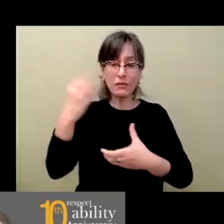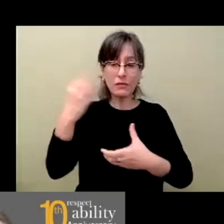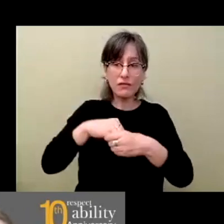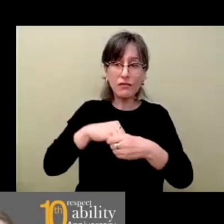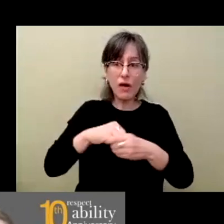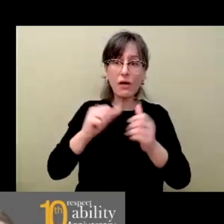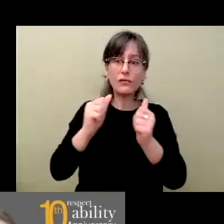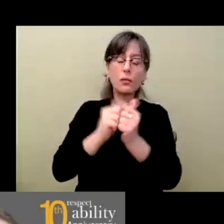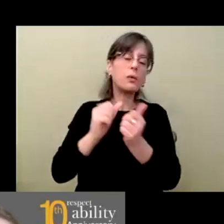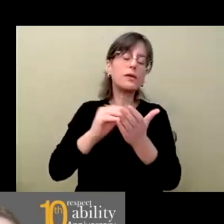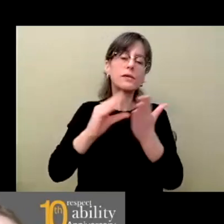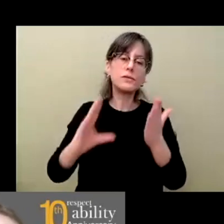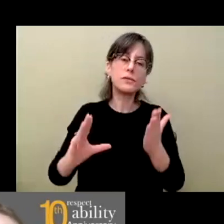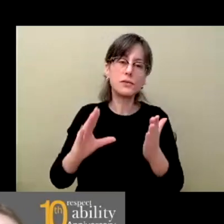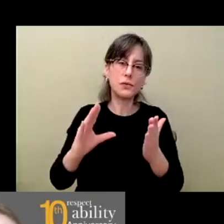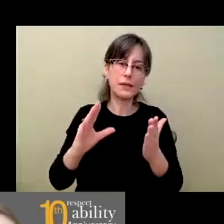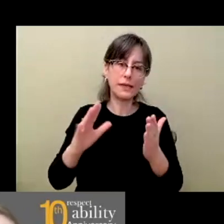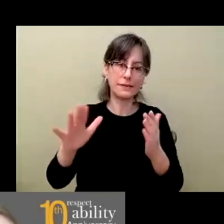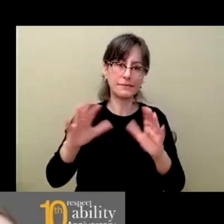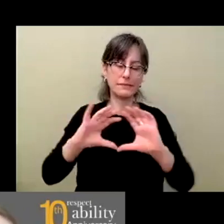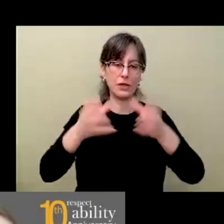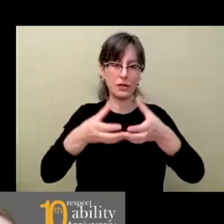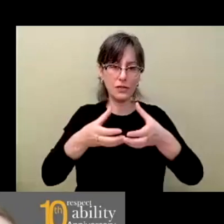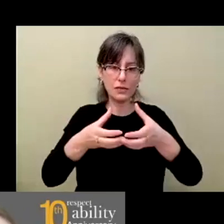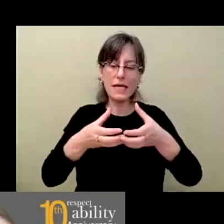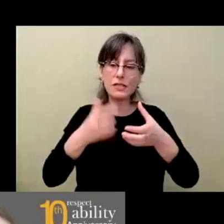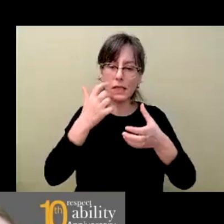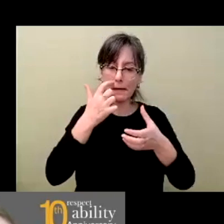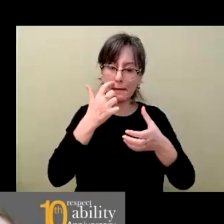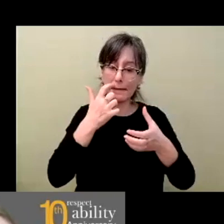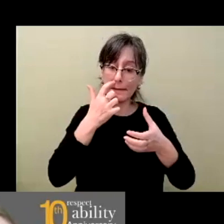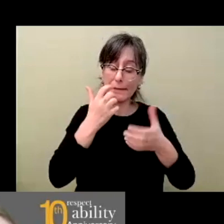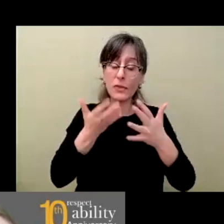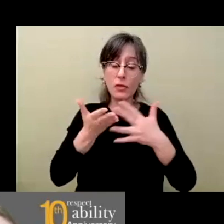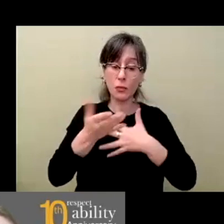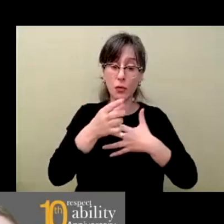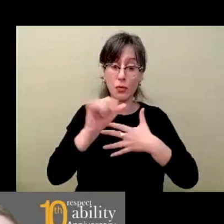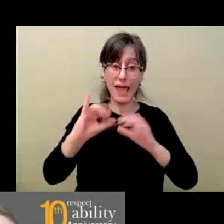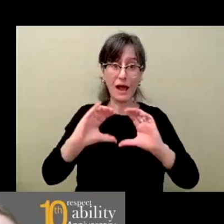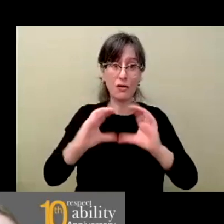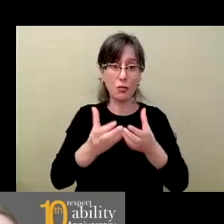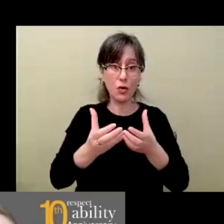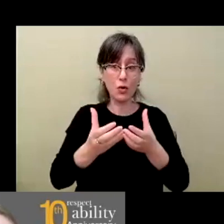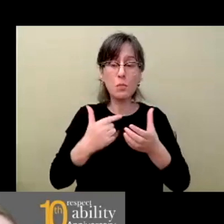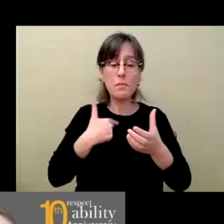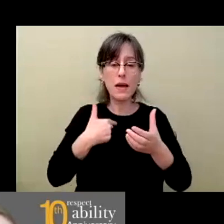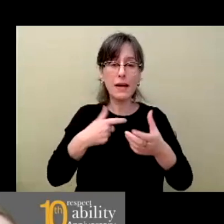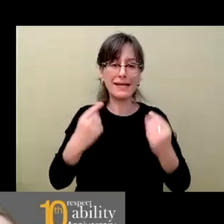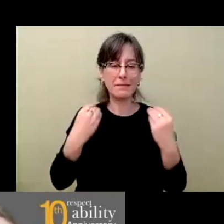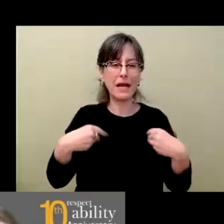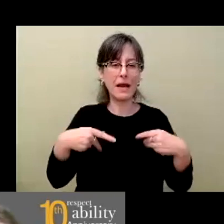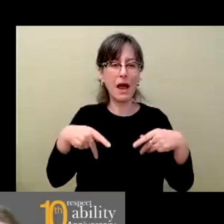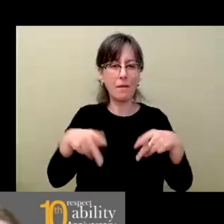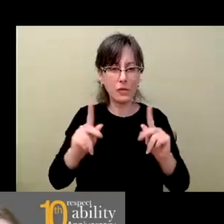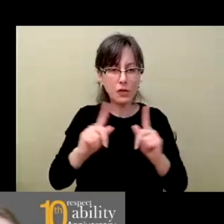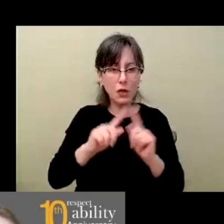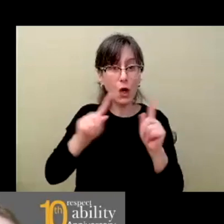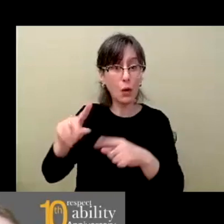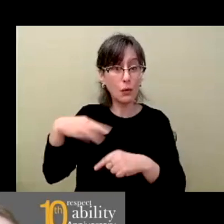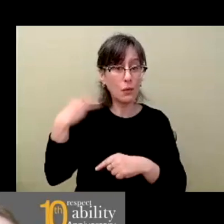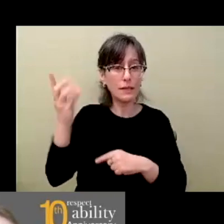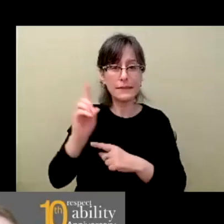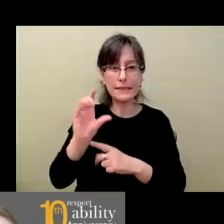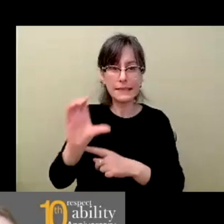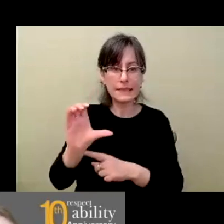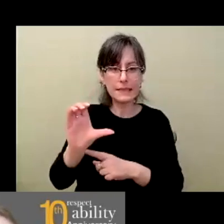National Association of Blind Students. And through them, I had the opportunity to go to Washington, D.C. to